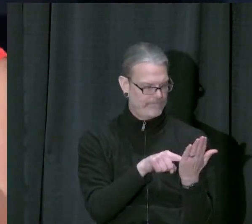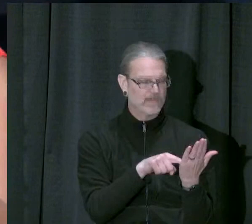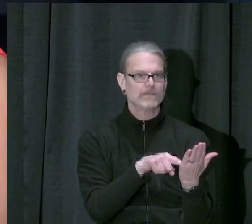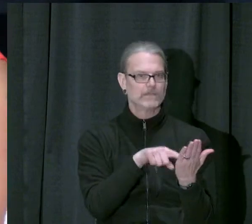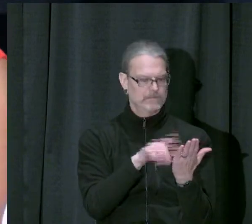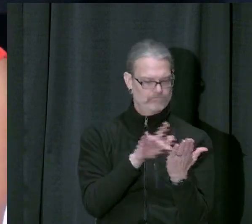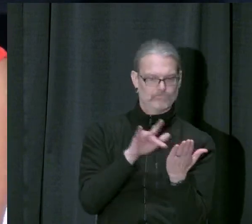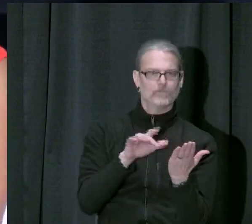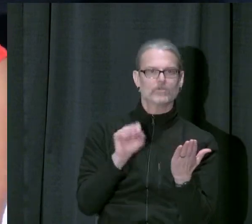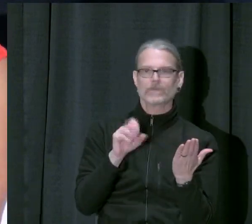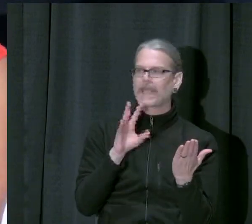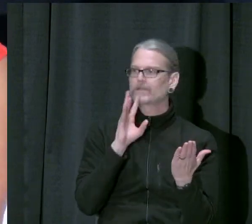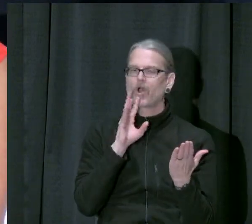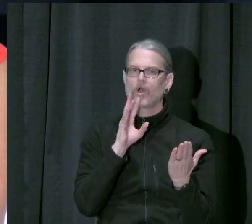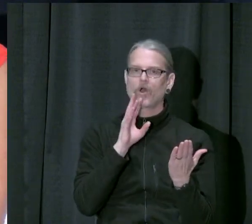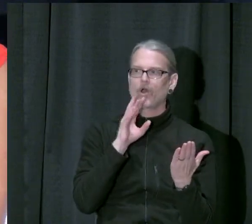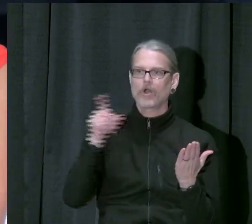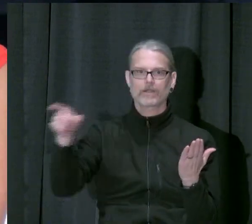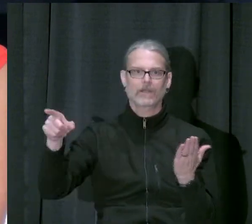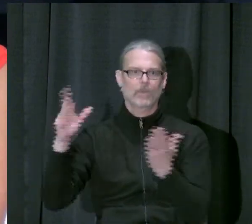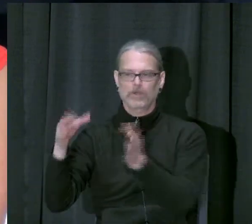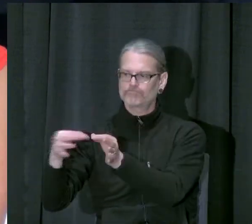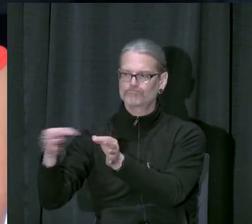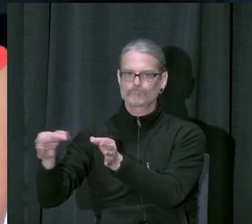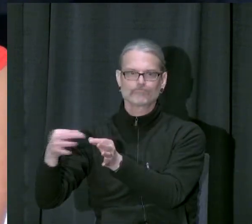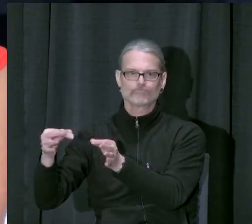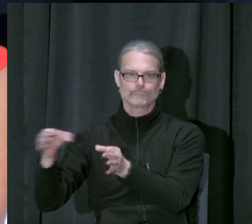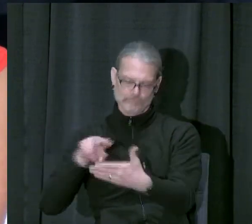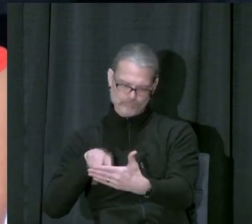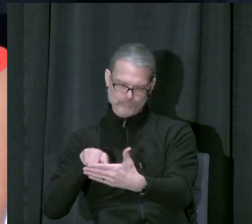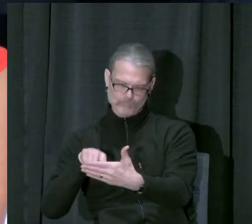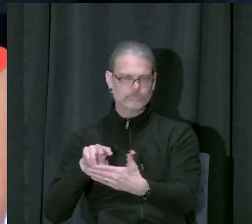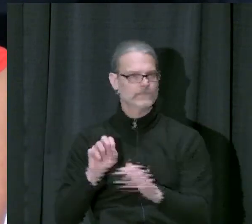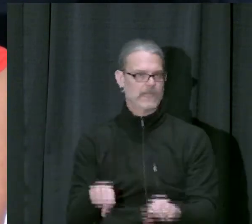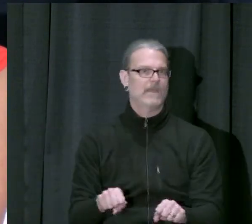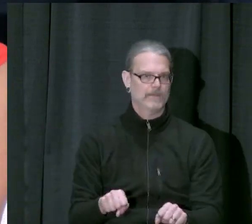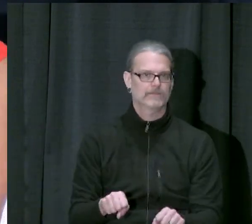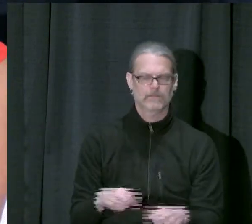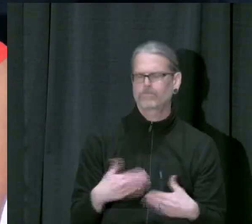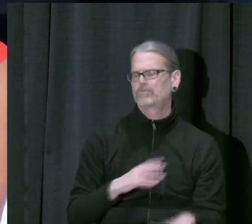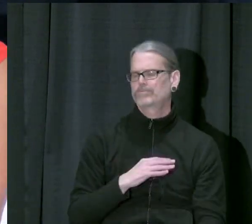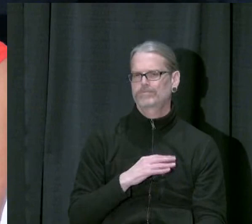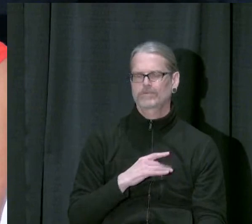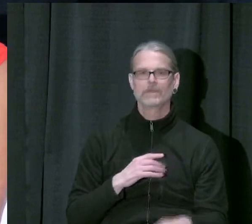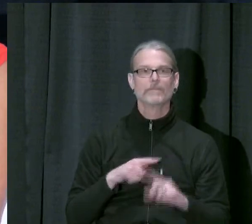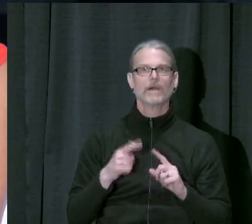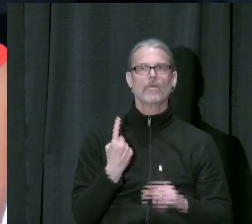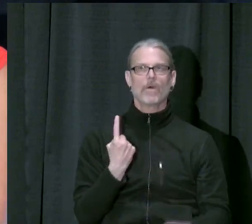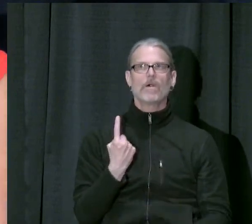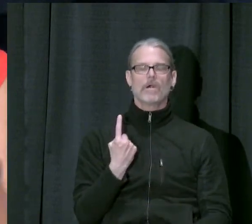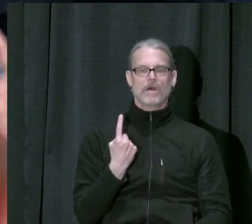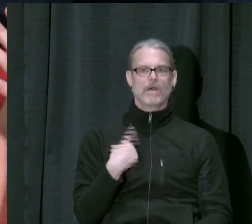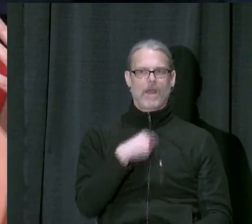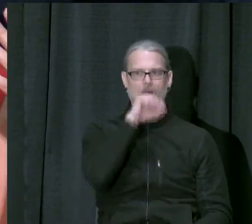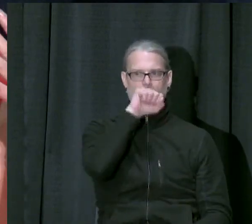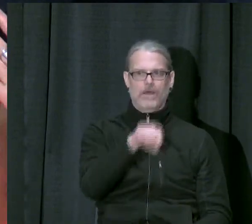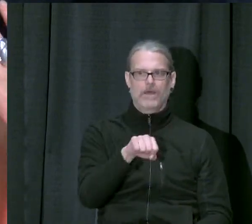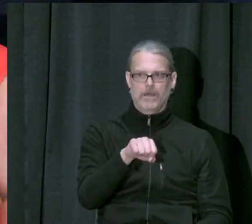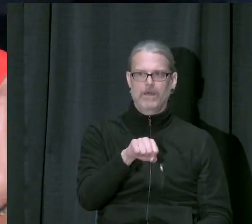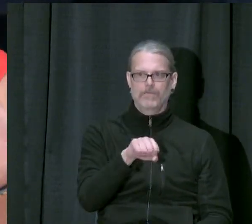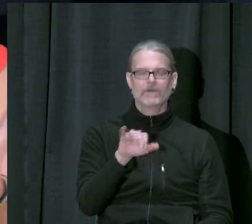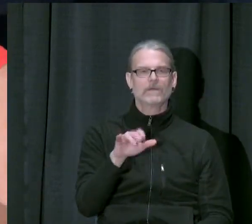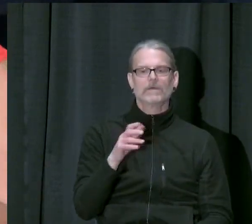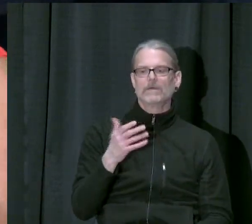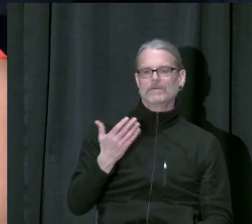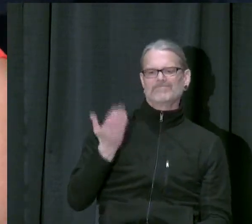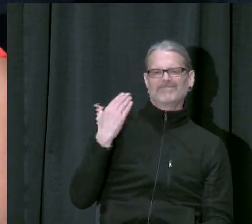talk with the captions on the go. So that's one of those, but the one I also really love is that